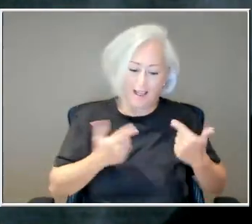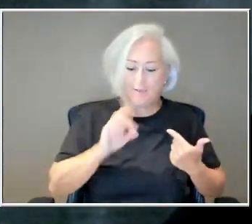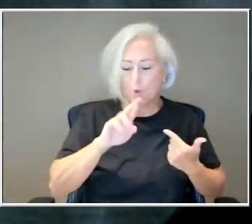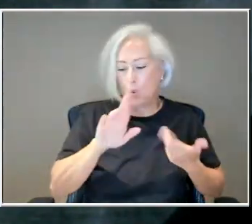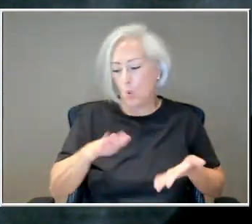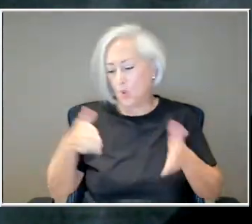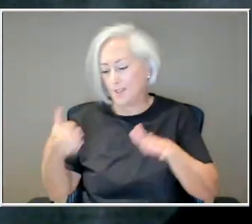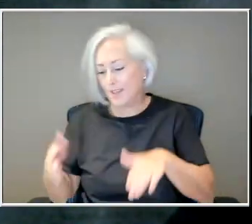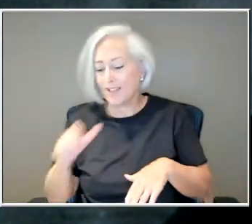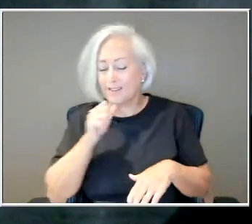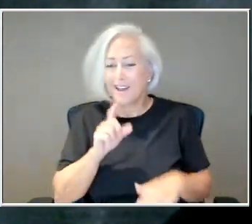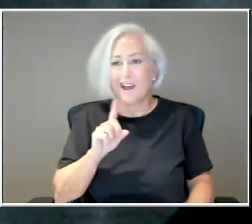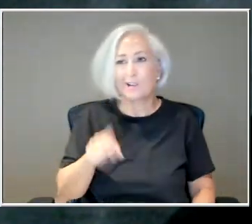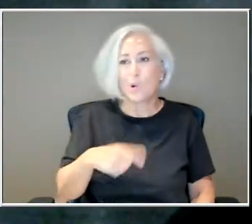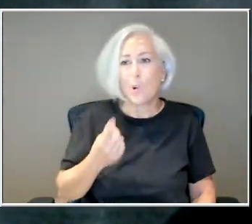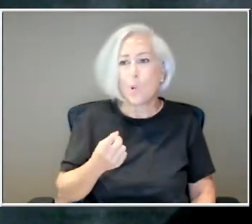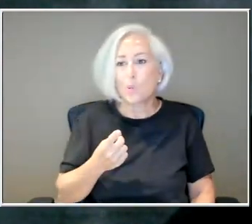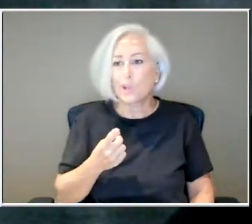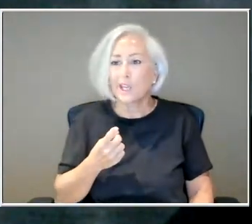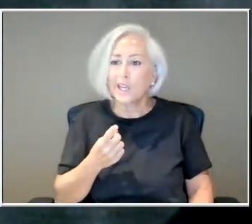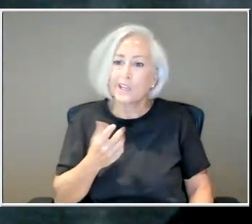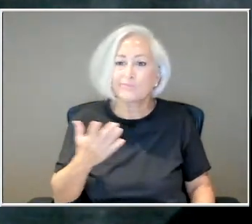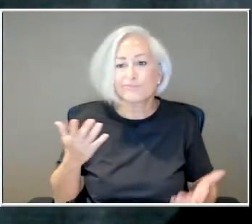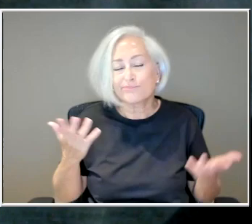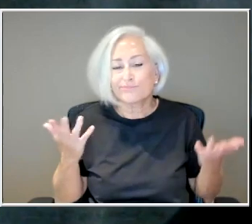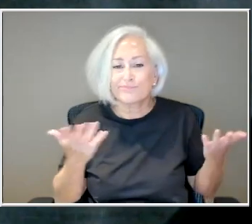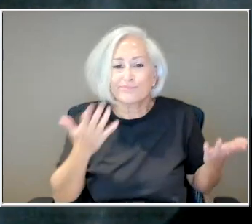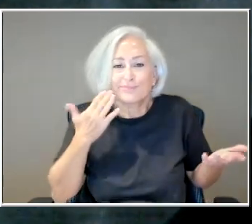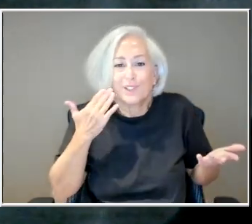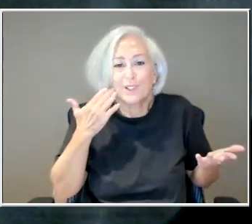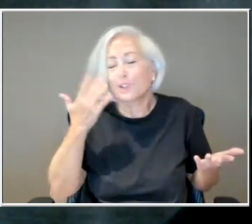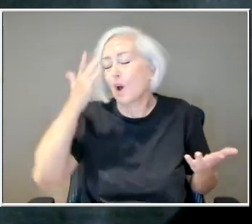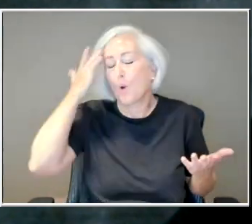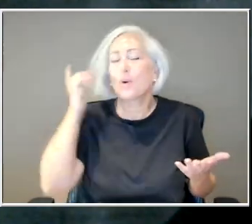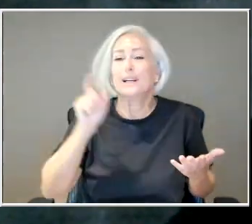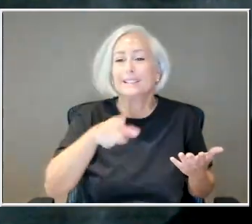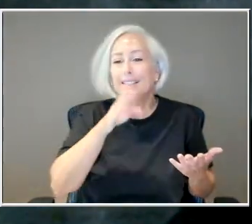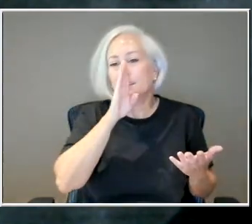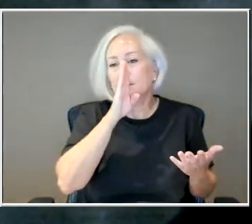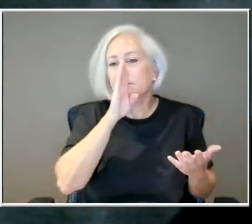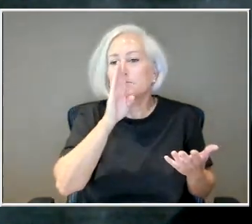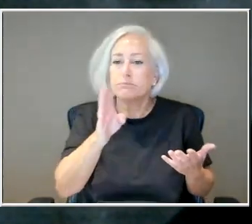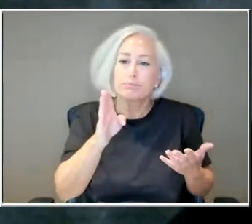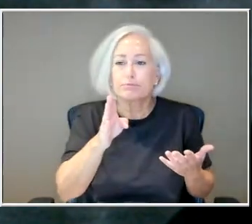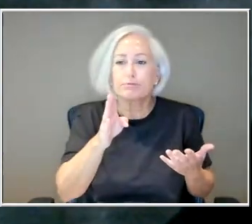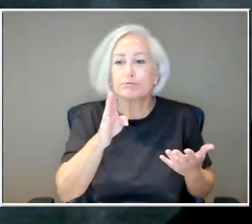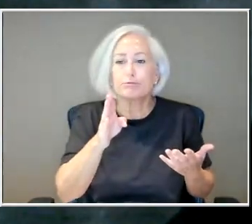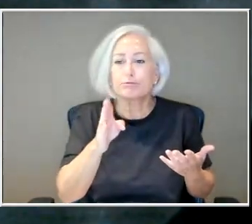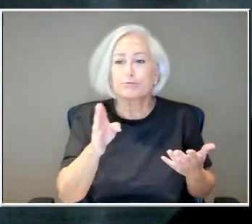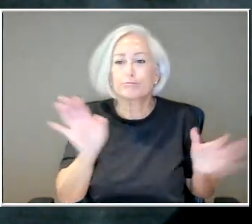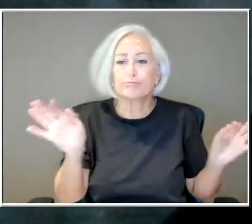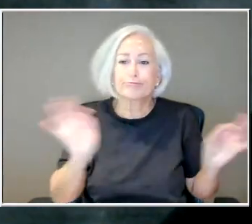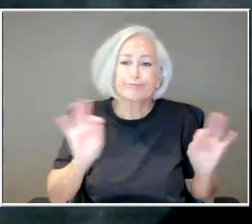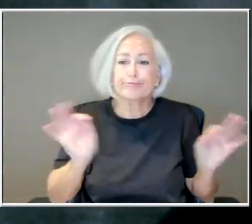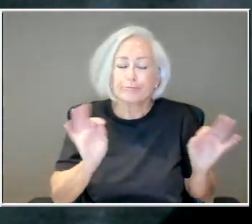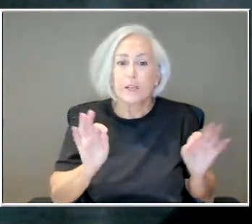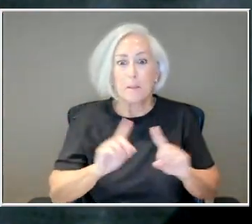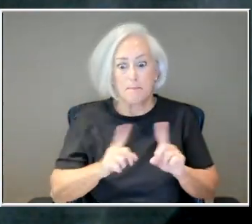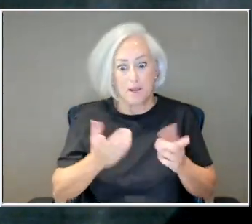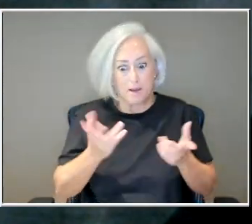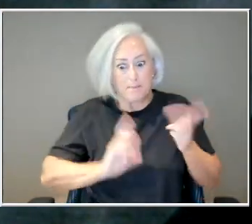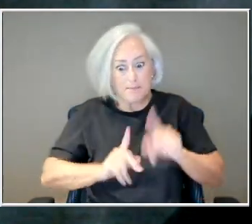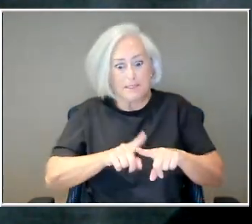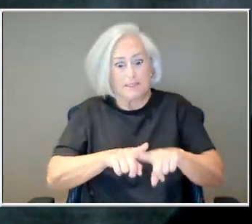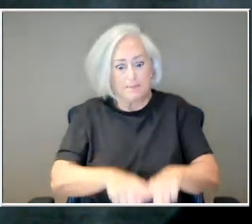wasn't. Now my sobriety needed. People's lives depended on it. So right. If I